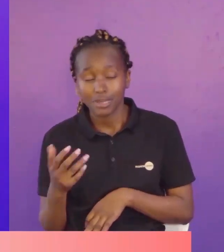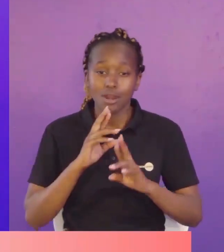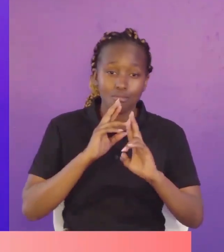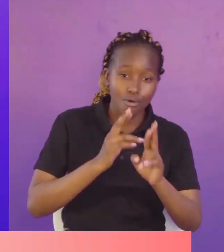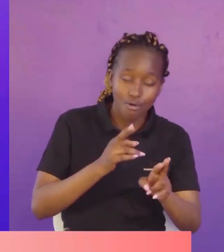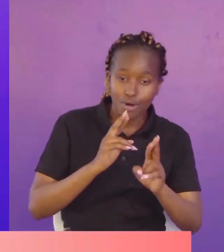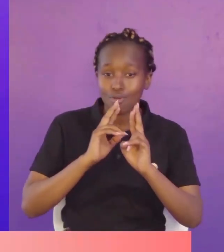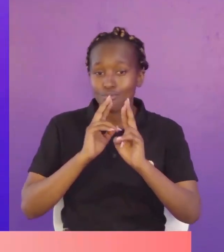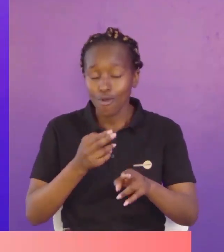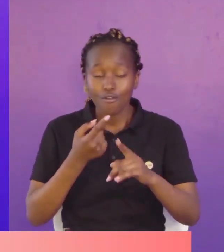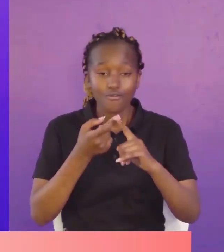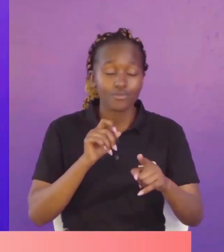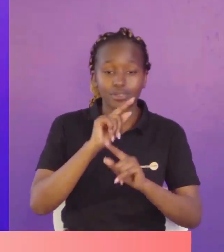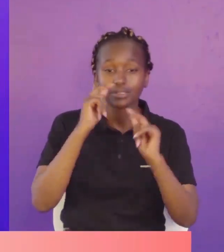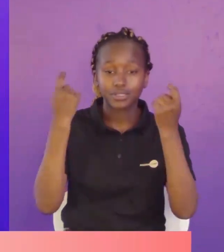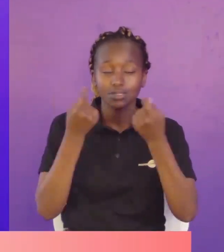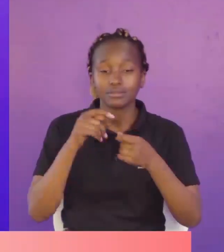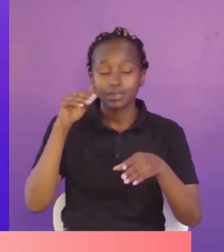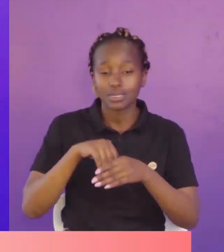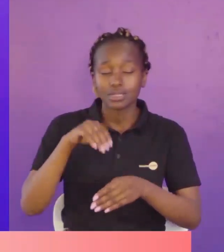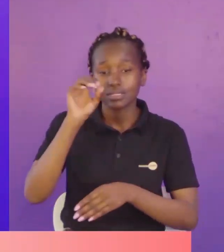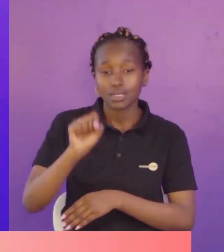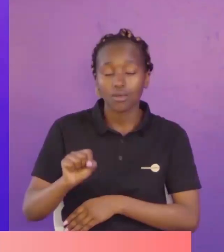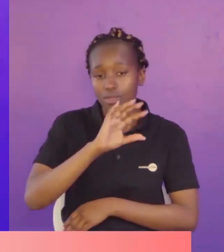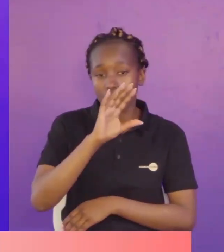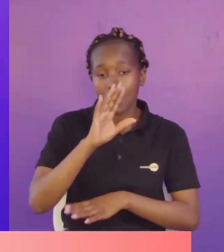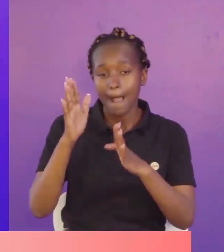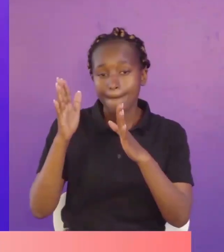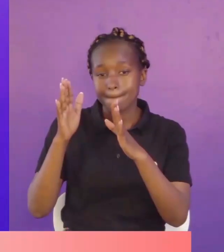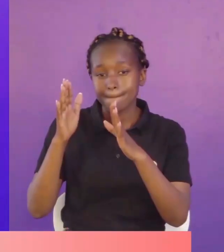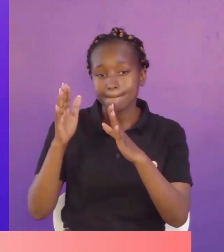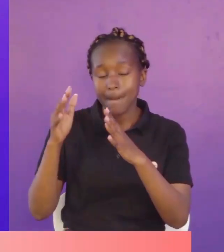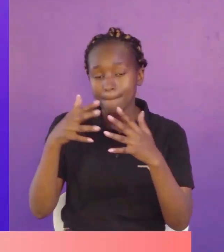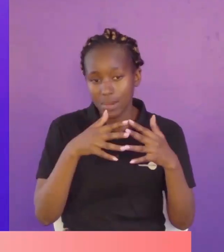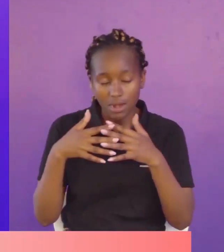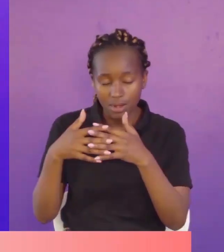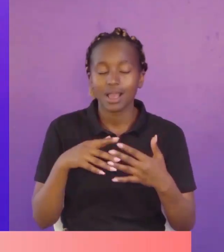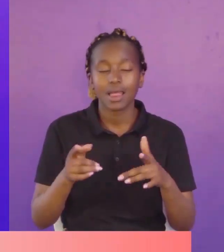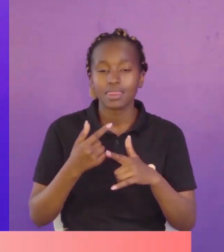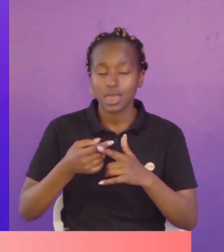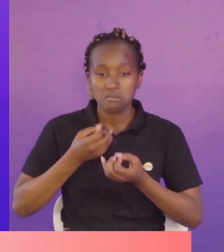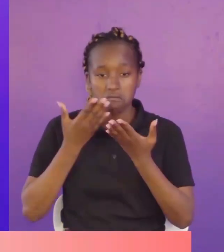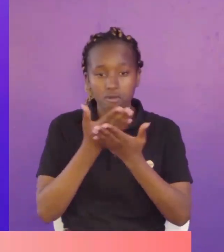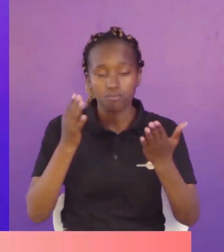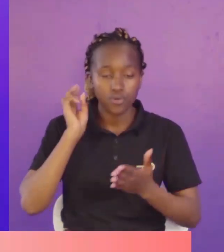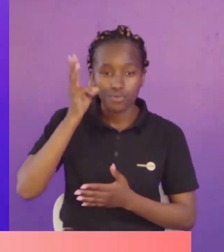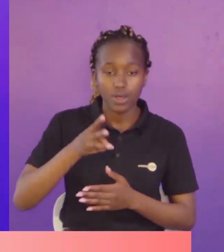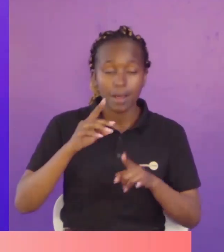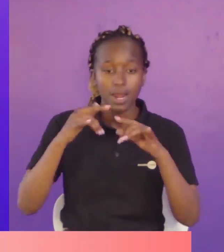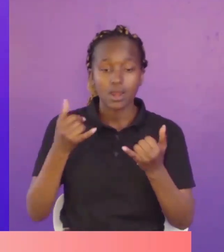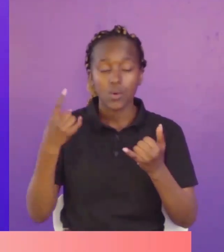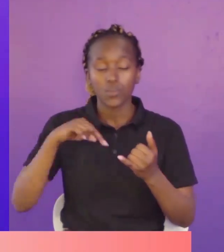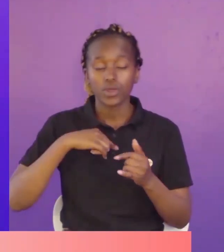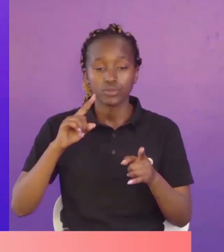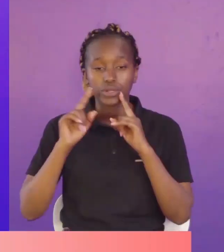from teams from South America, we'll also mention them. So we are purely talking about the World